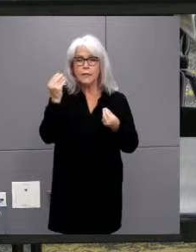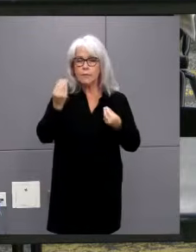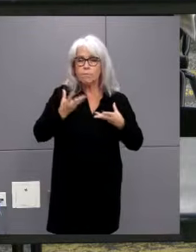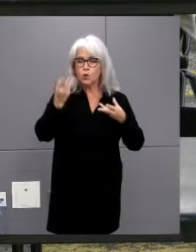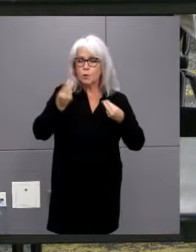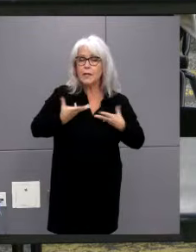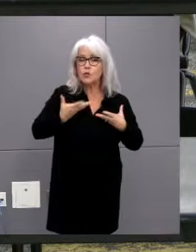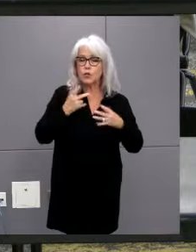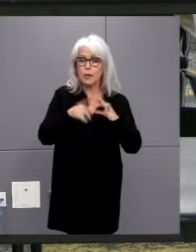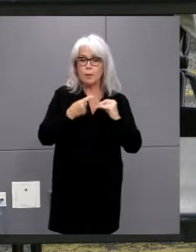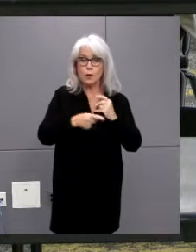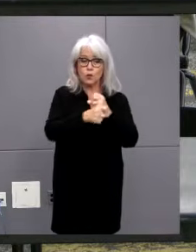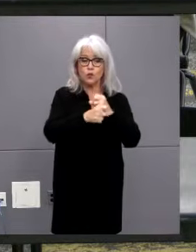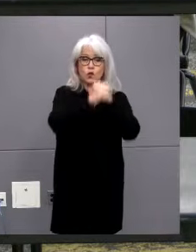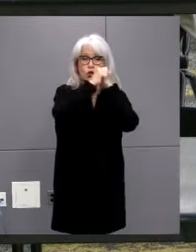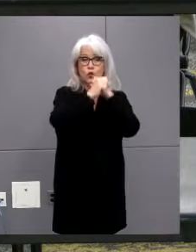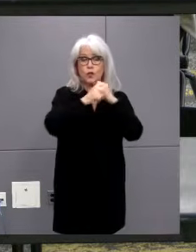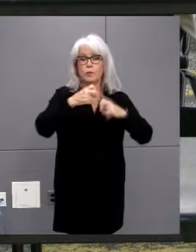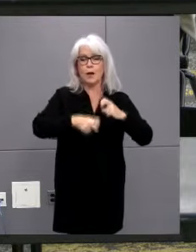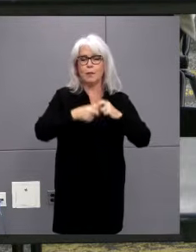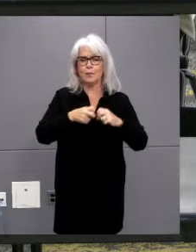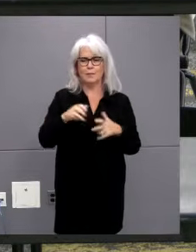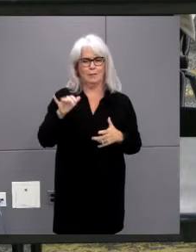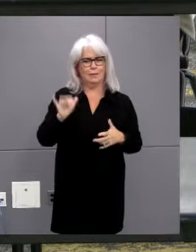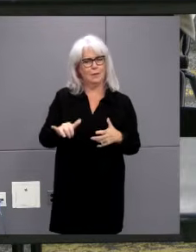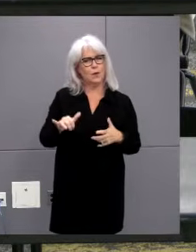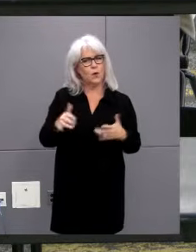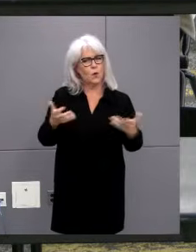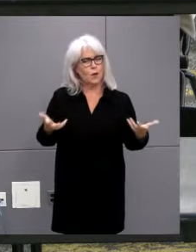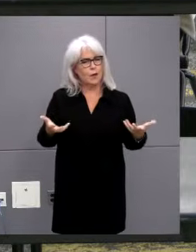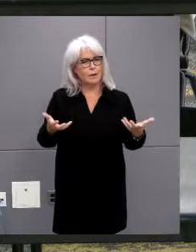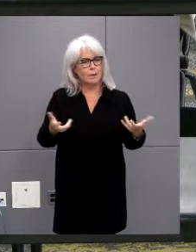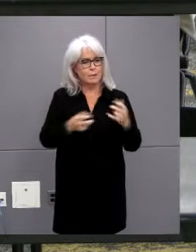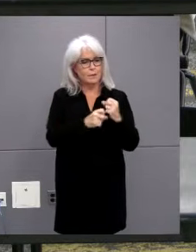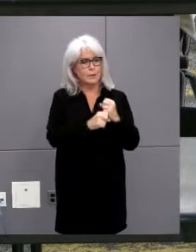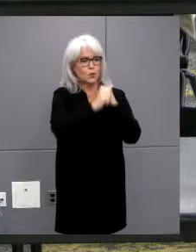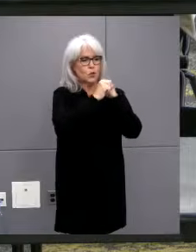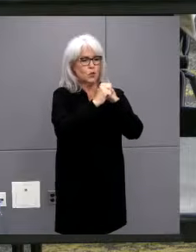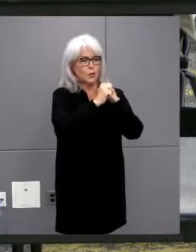information on a security issue. So to me, that renders the security